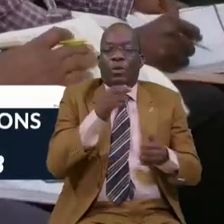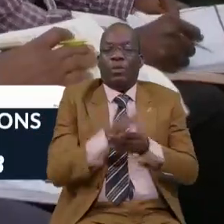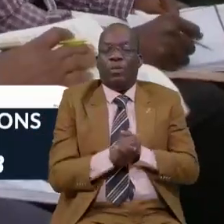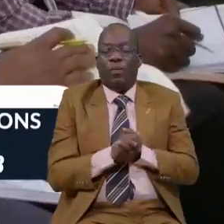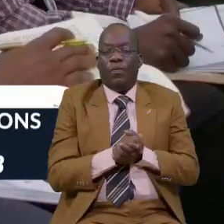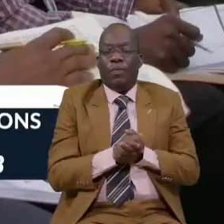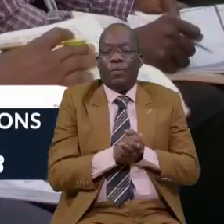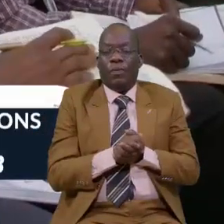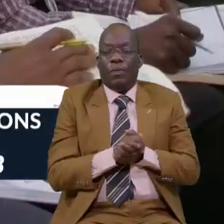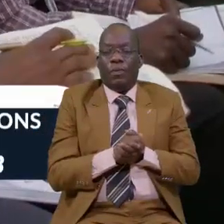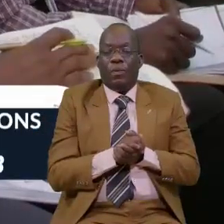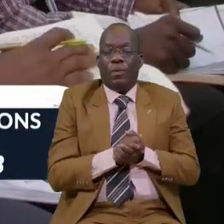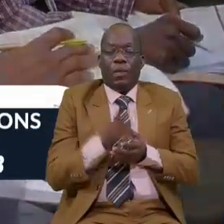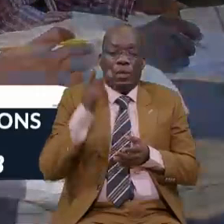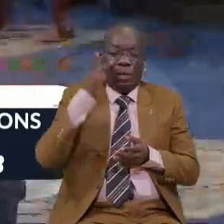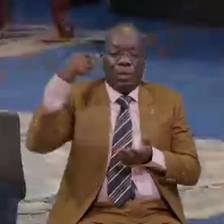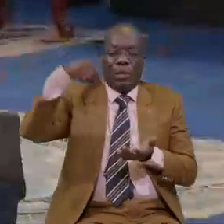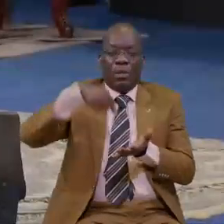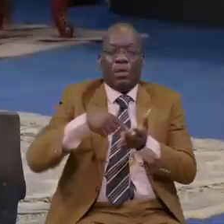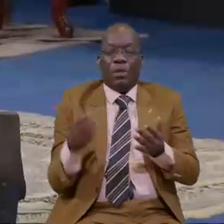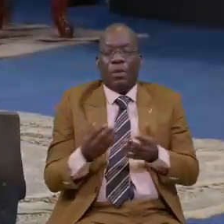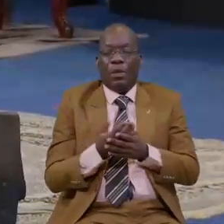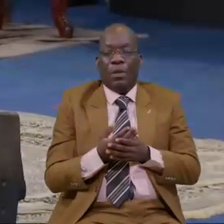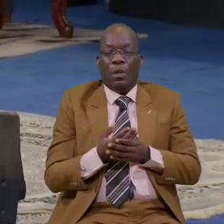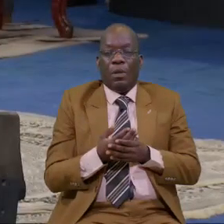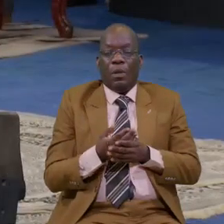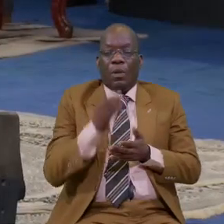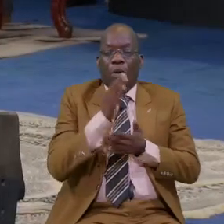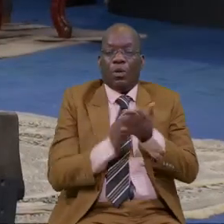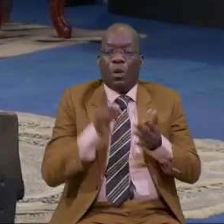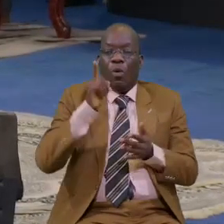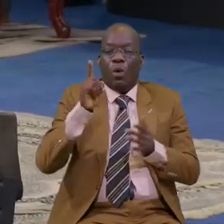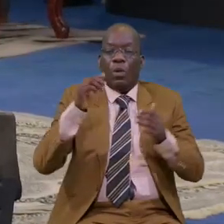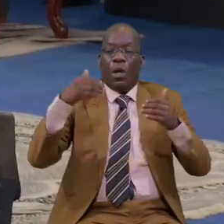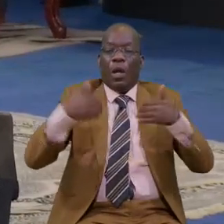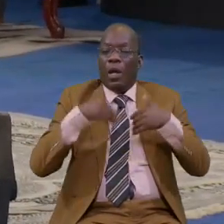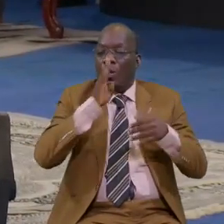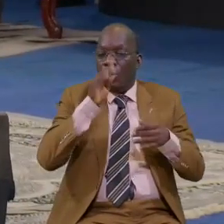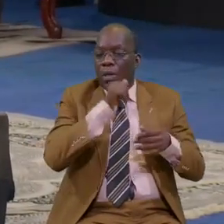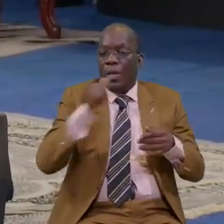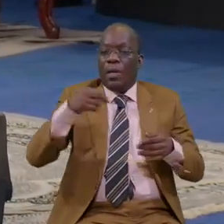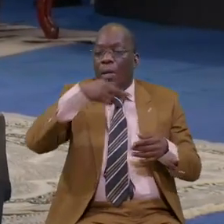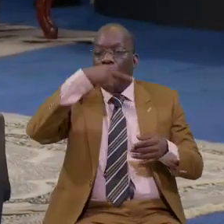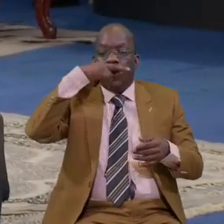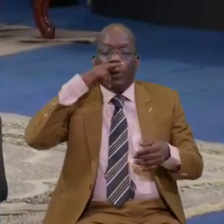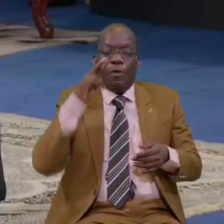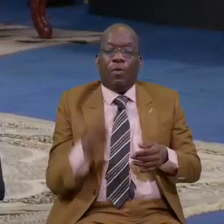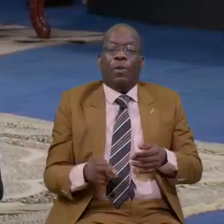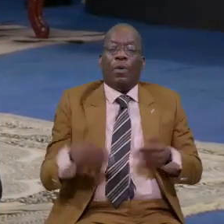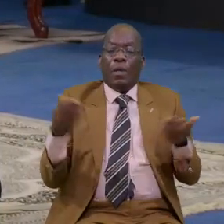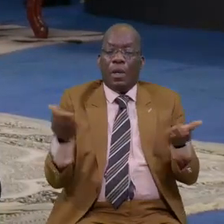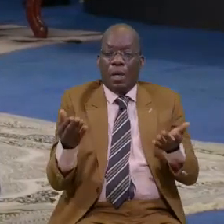Look at this. Somebody had been a criminal, and here is a